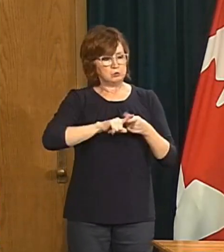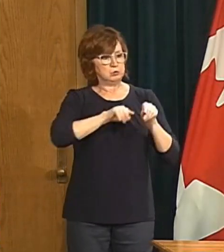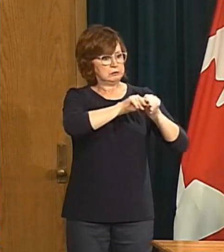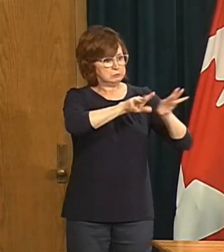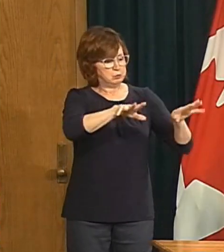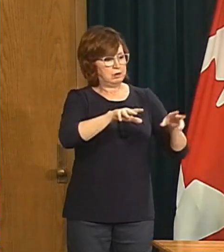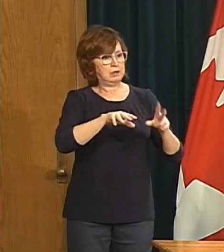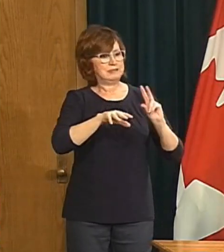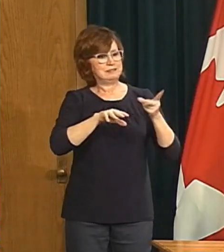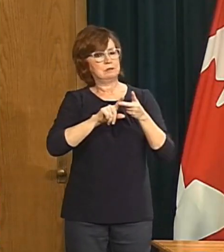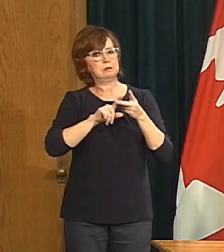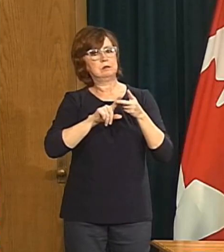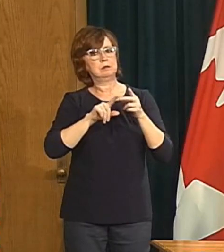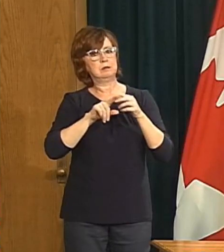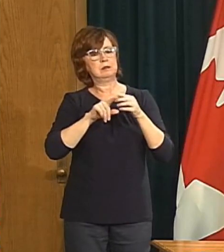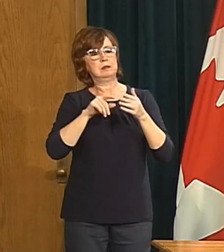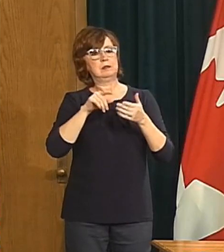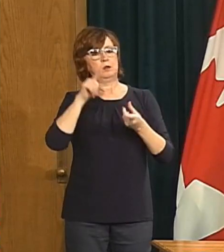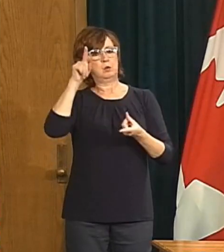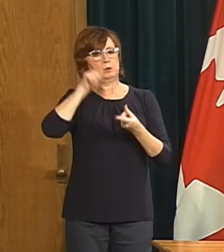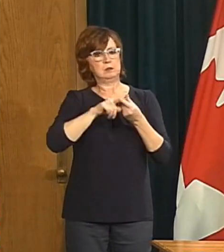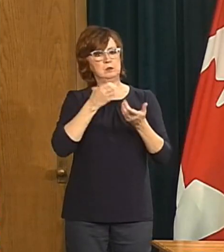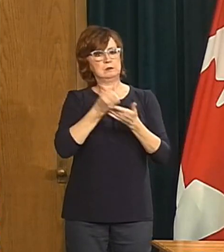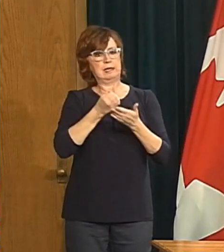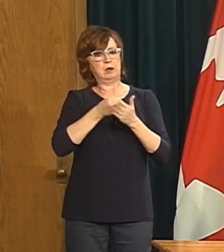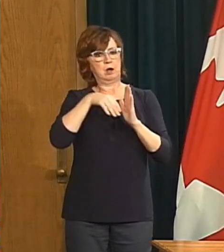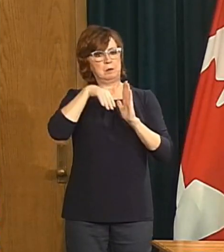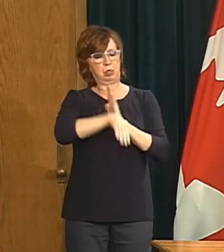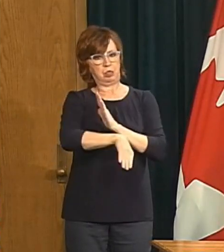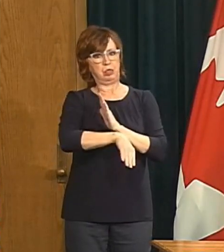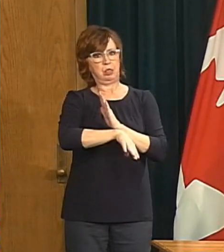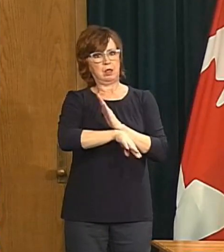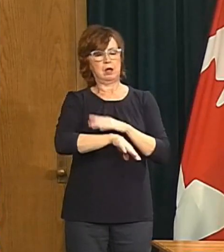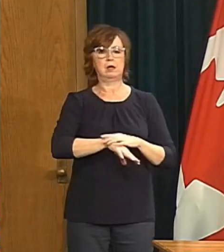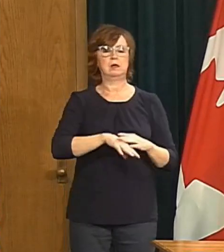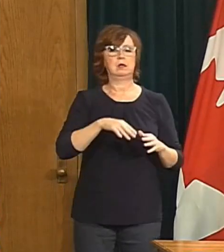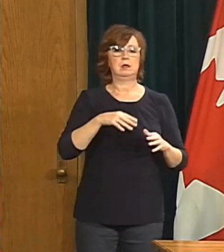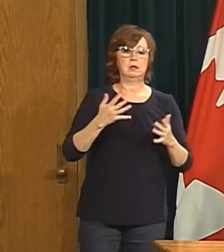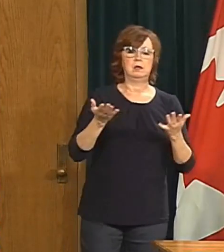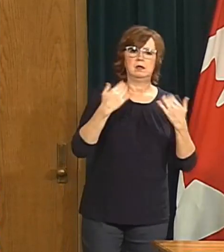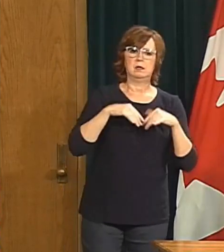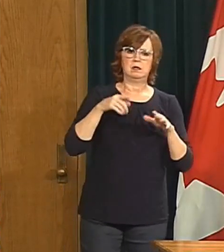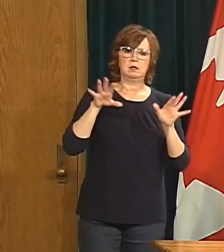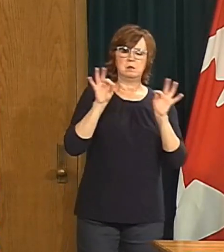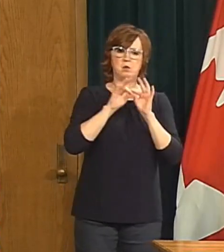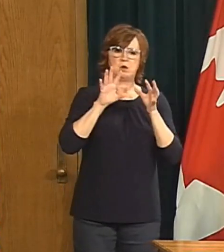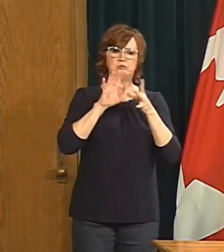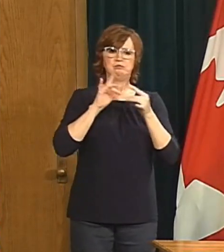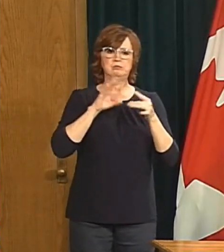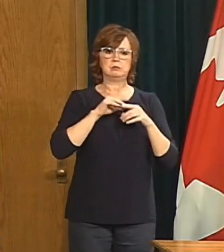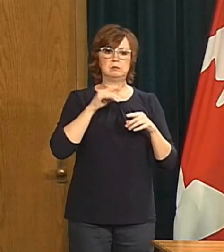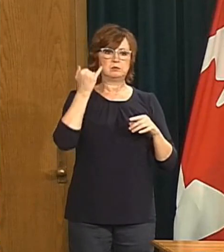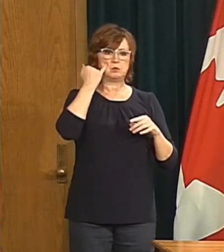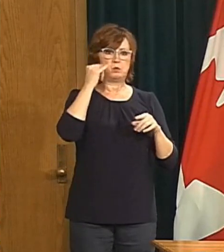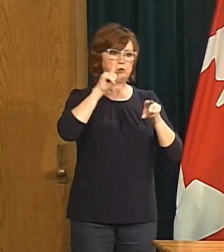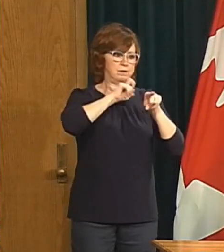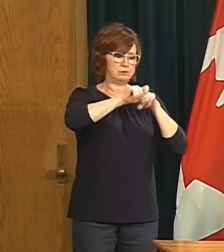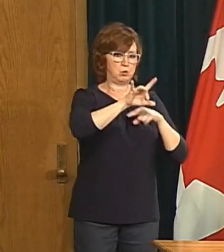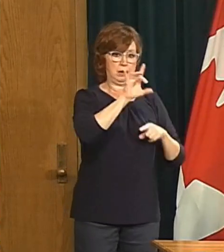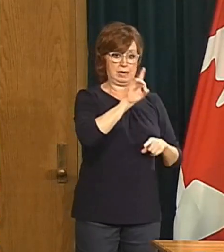our economy. And I would just say that when you dial 811 and may get a referral for a